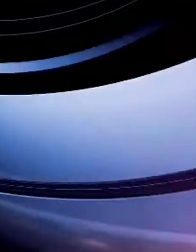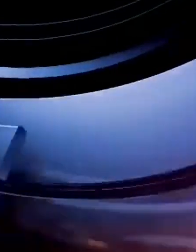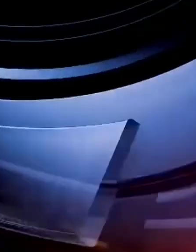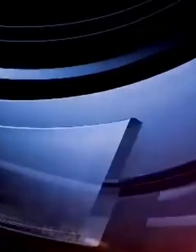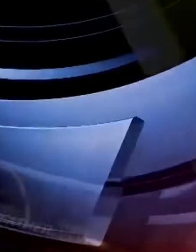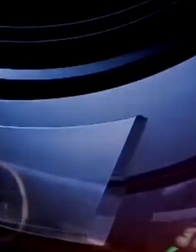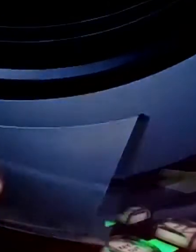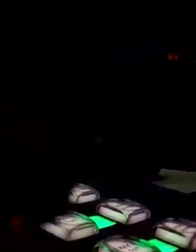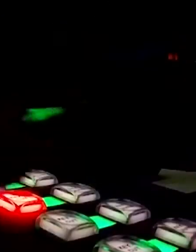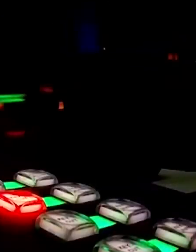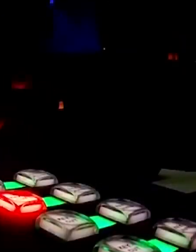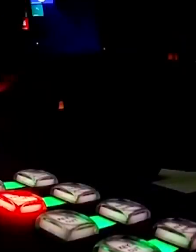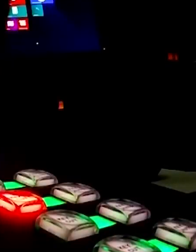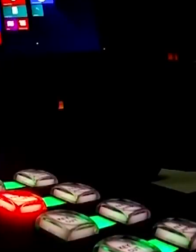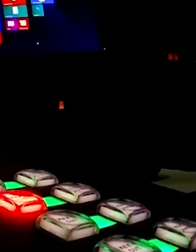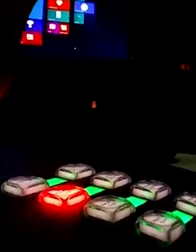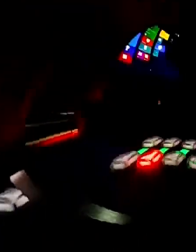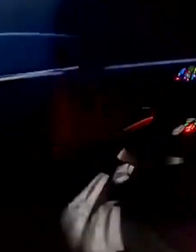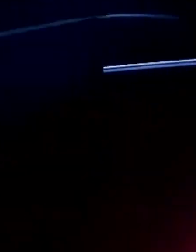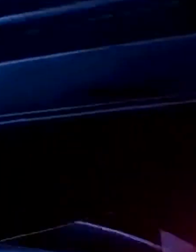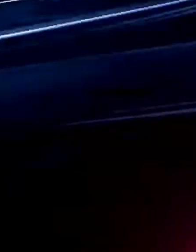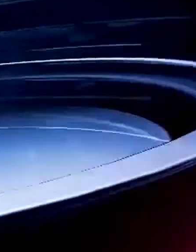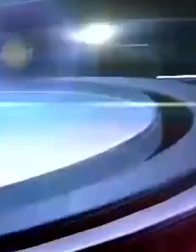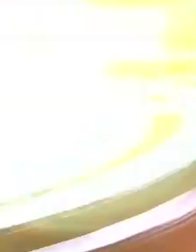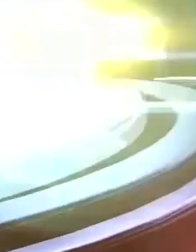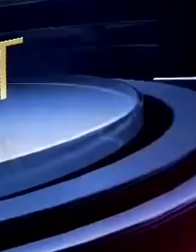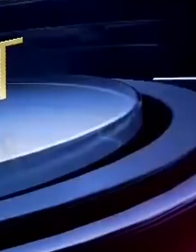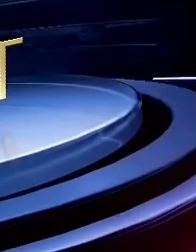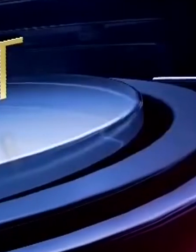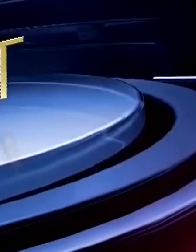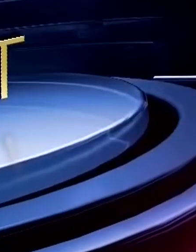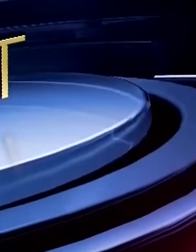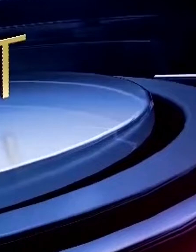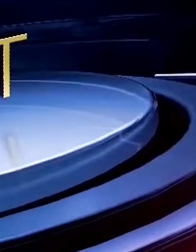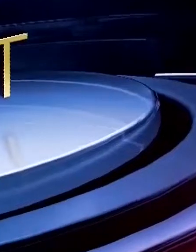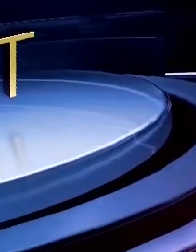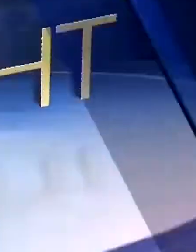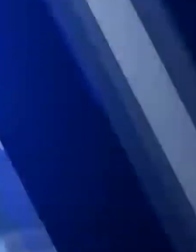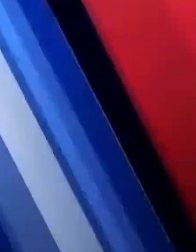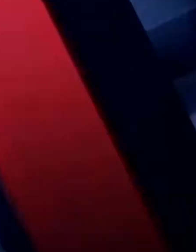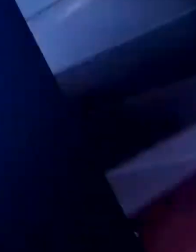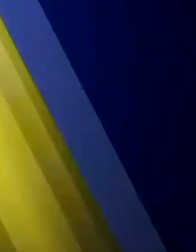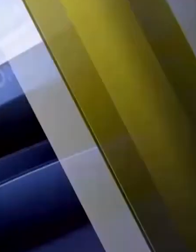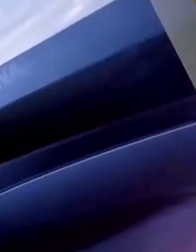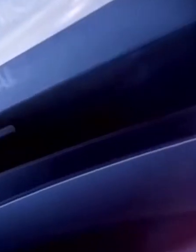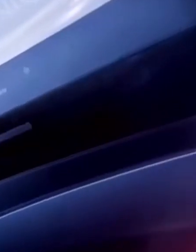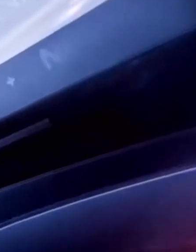Broadcasting from our studios in the Pine St. Michael, this is CBC Newsnight, starting now.